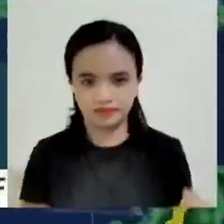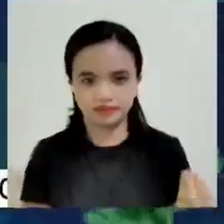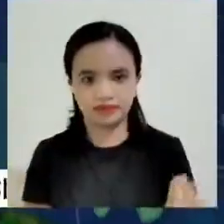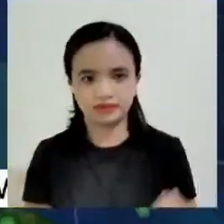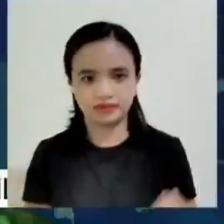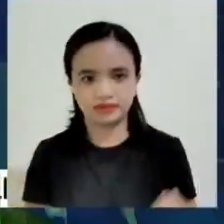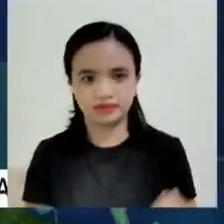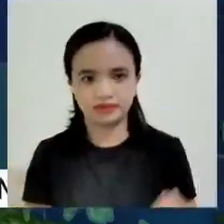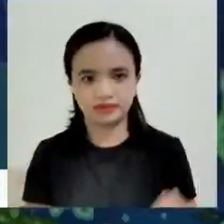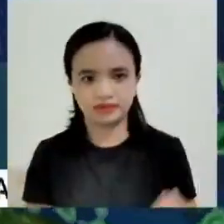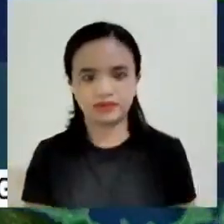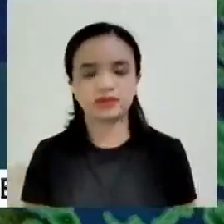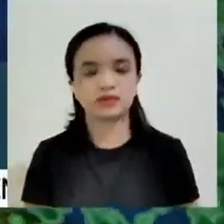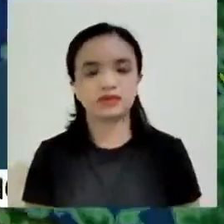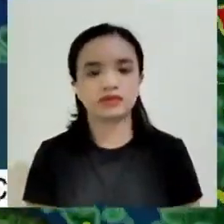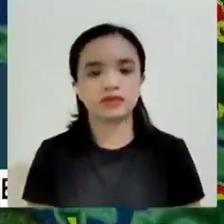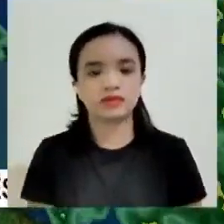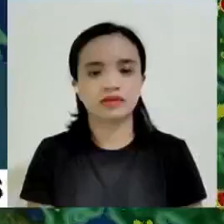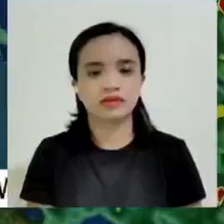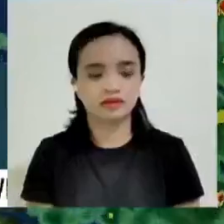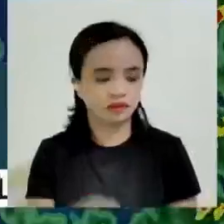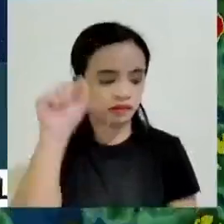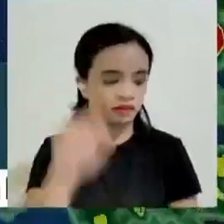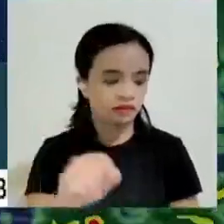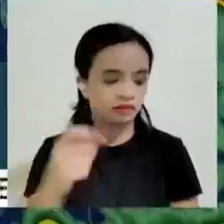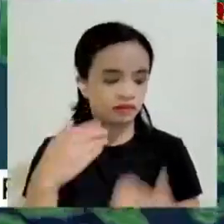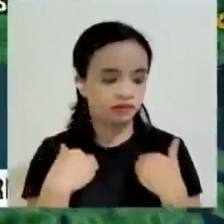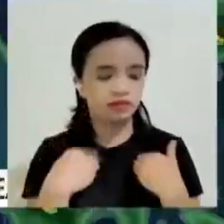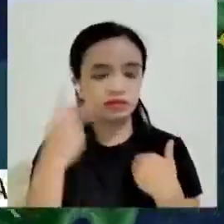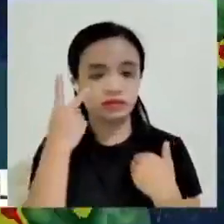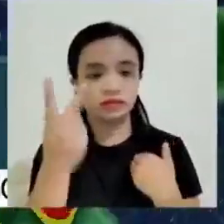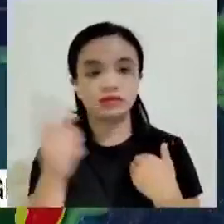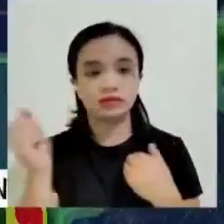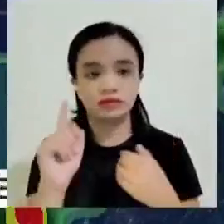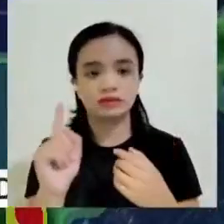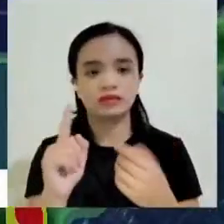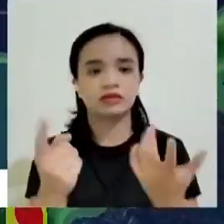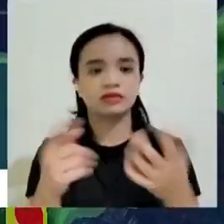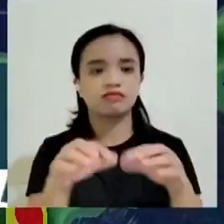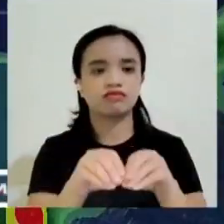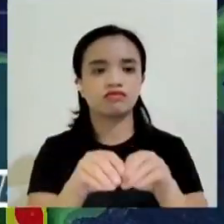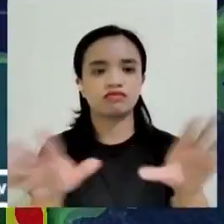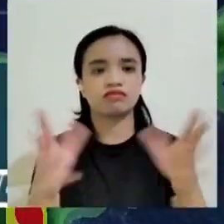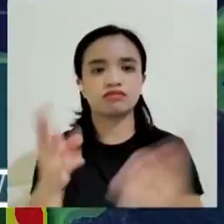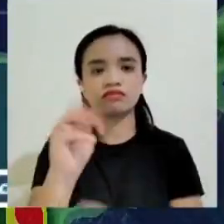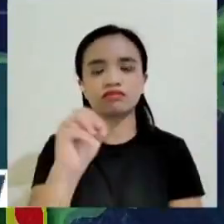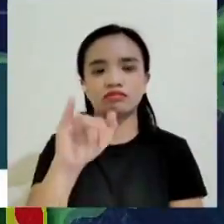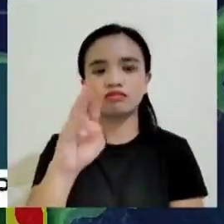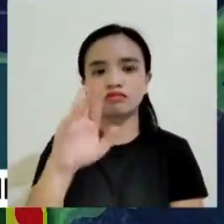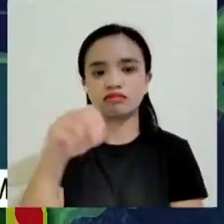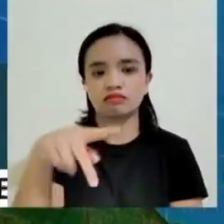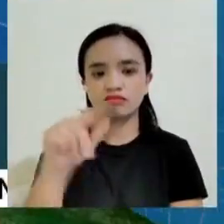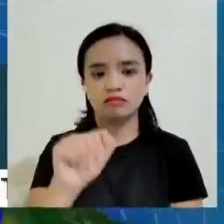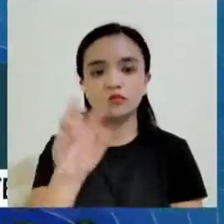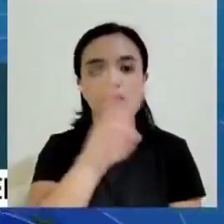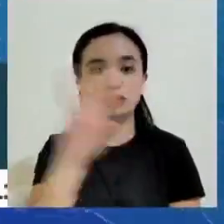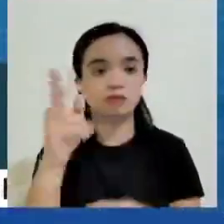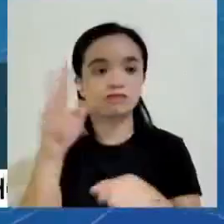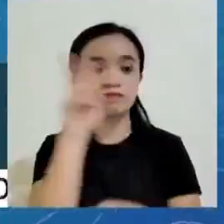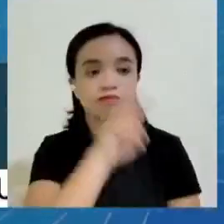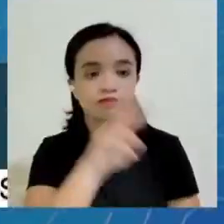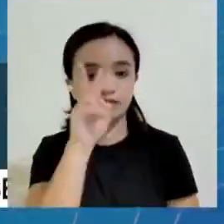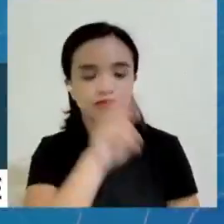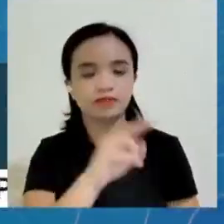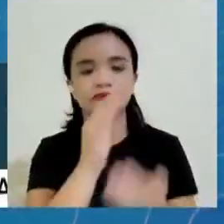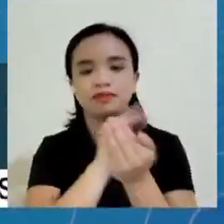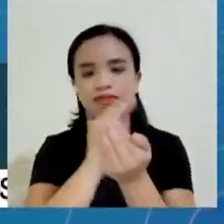southwest monsoon or habagat prevails and brings scattered rains over Mimaropa, western Visayas, and Zamboanga Peninsula.